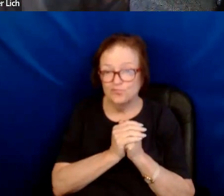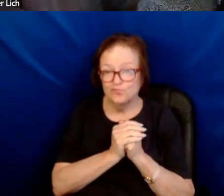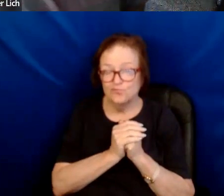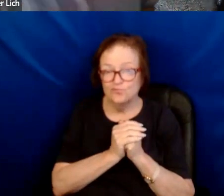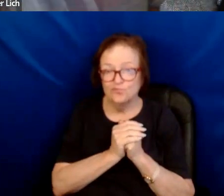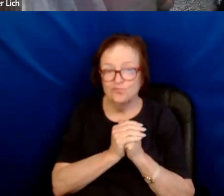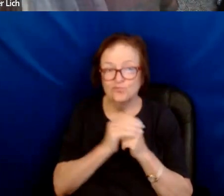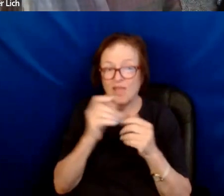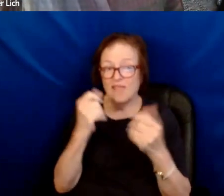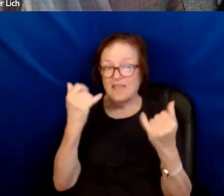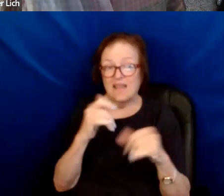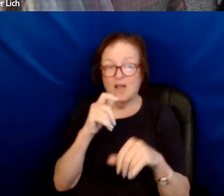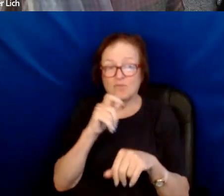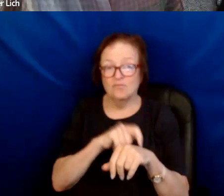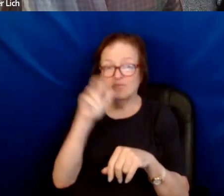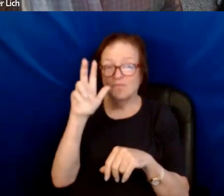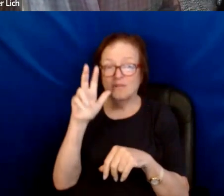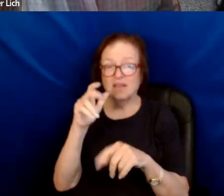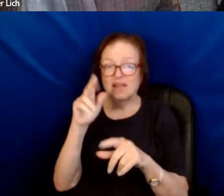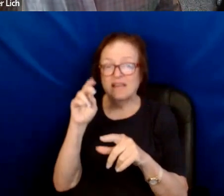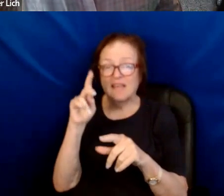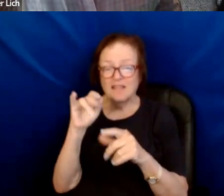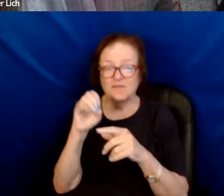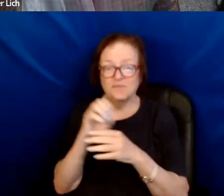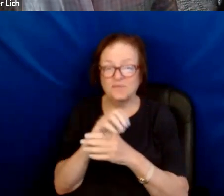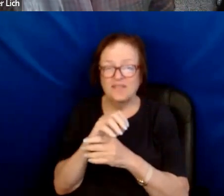I think we're right at 3 o'clock. Yep, Kelly, you're muted, but yep, okay.